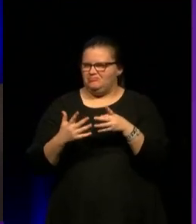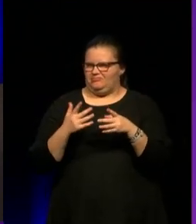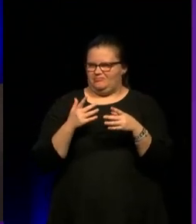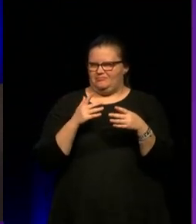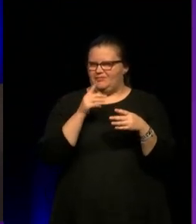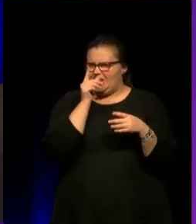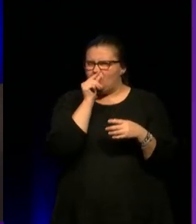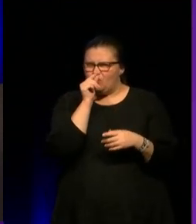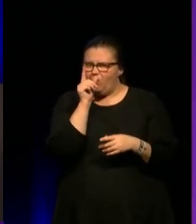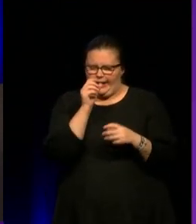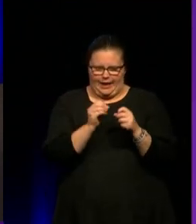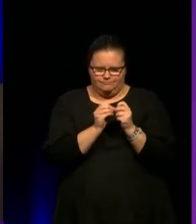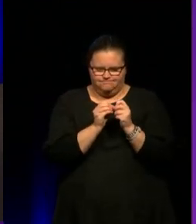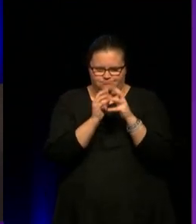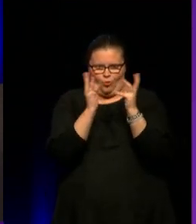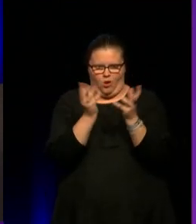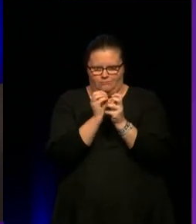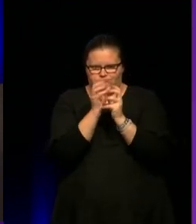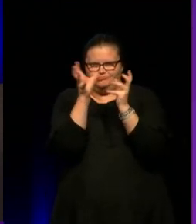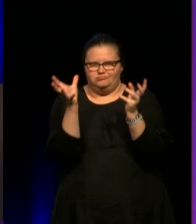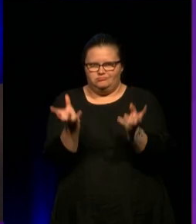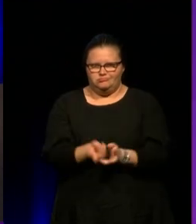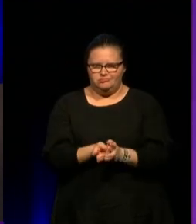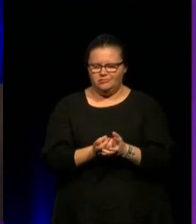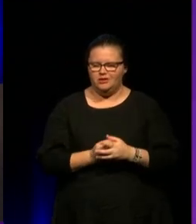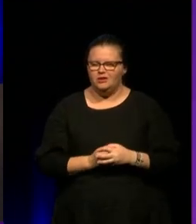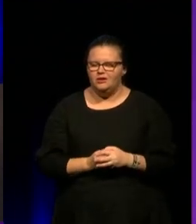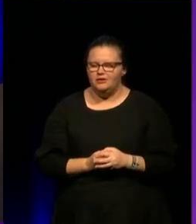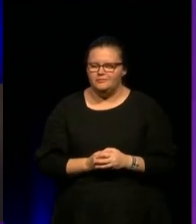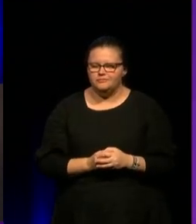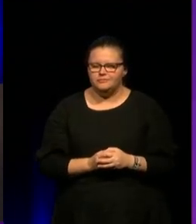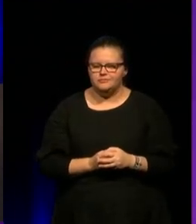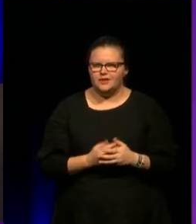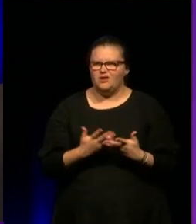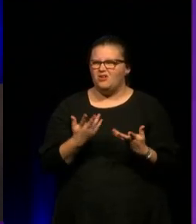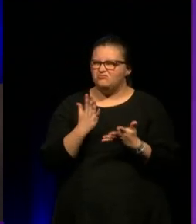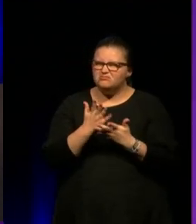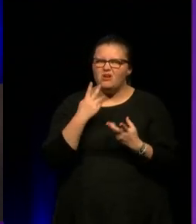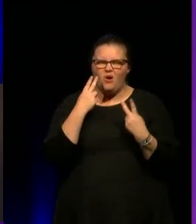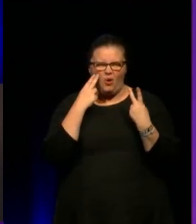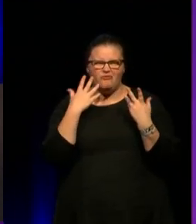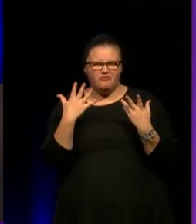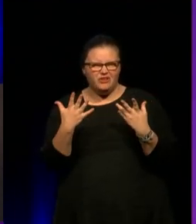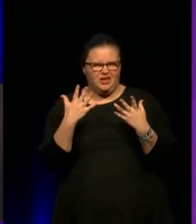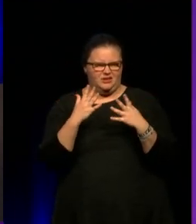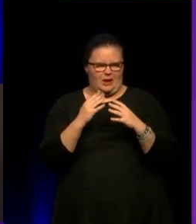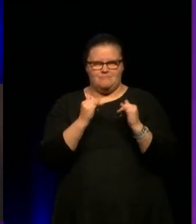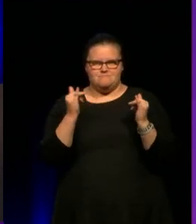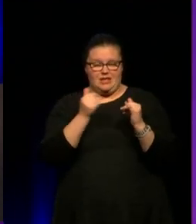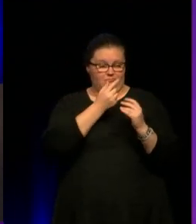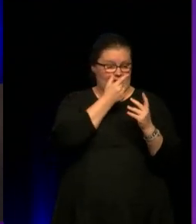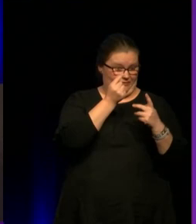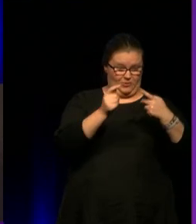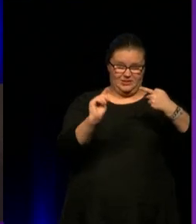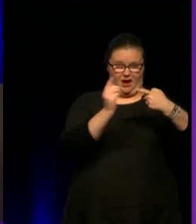a bigger environment. And it was probably the obvious major threat after influenza to